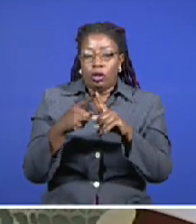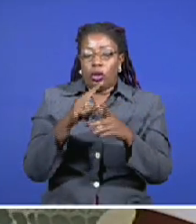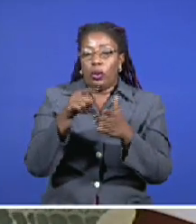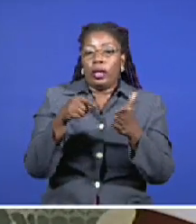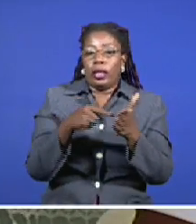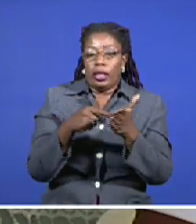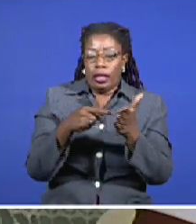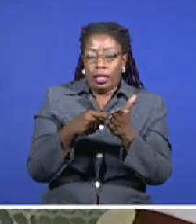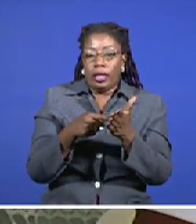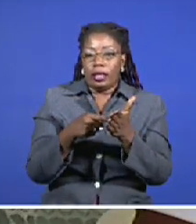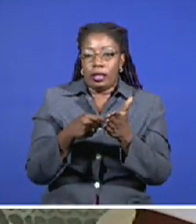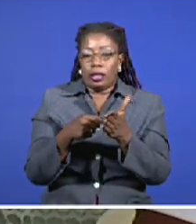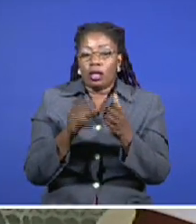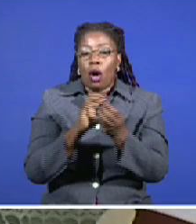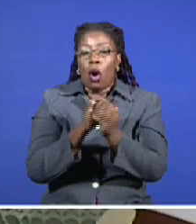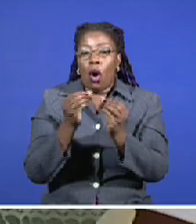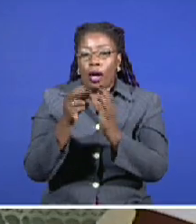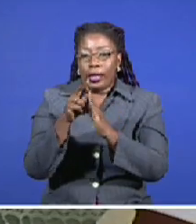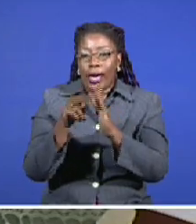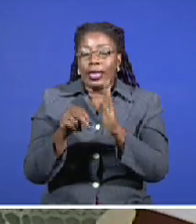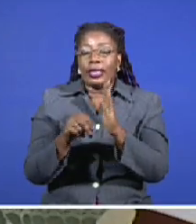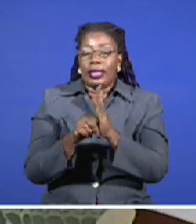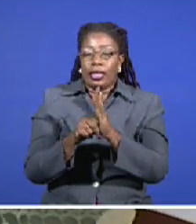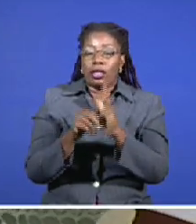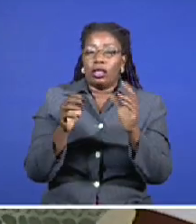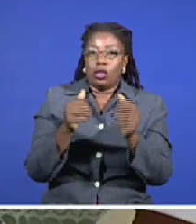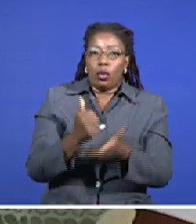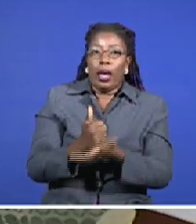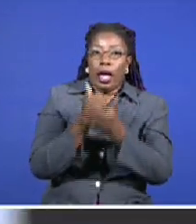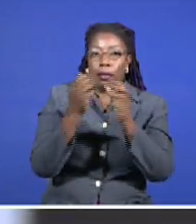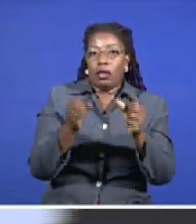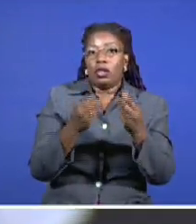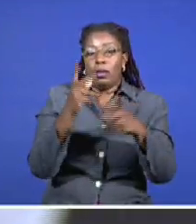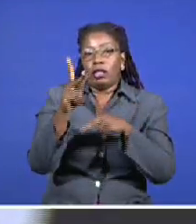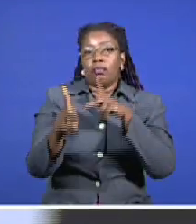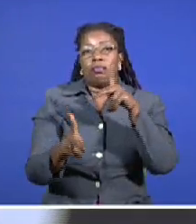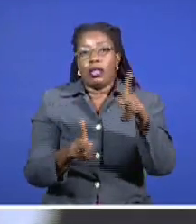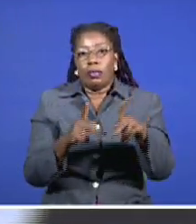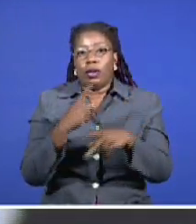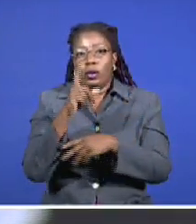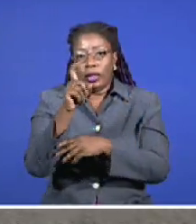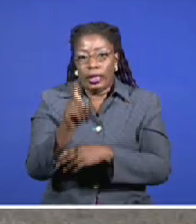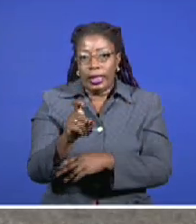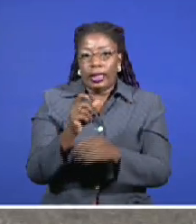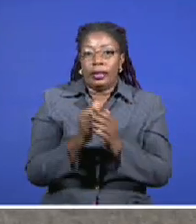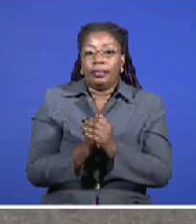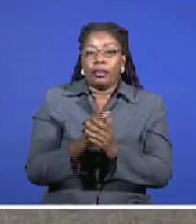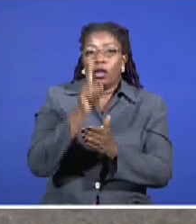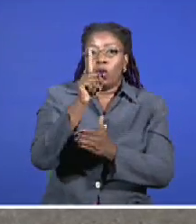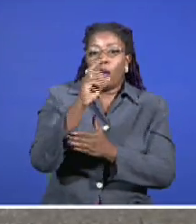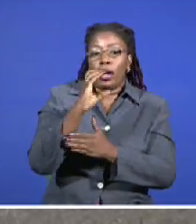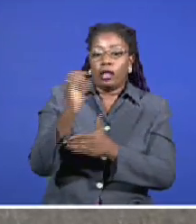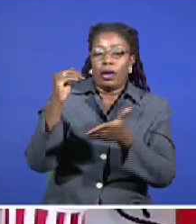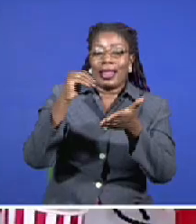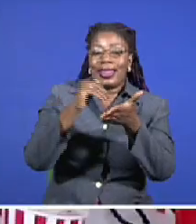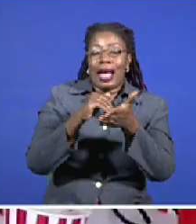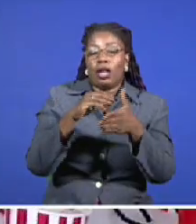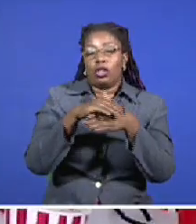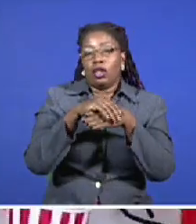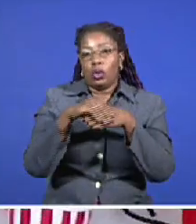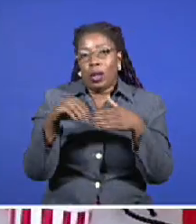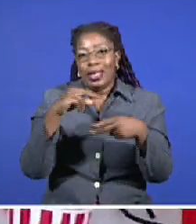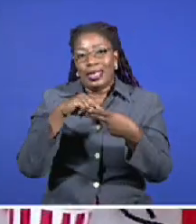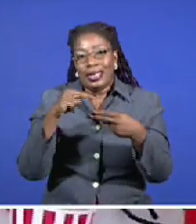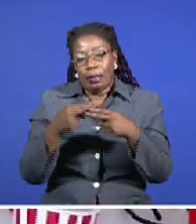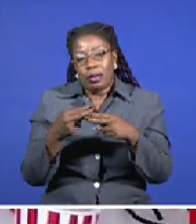very worthwhile organization that helps so many people in need. Now, the $100,000 figure reportedly